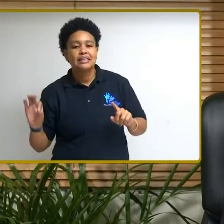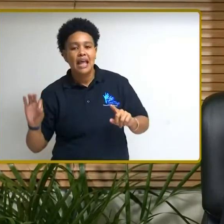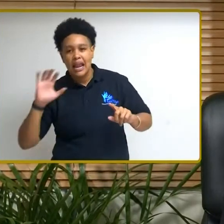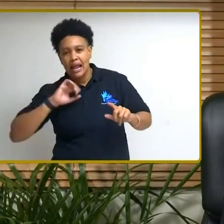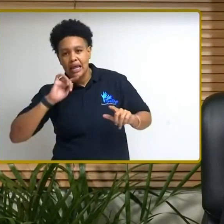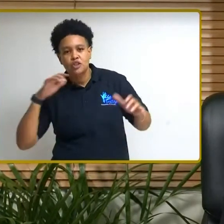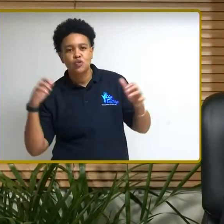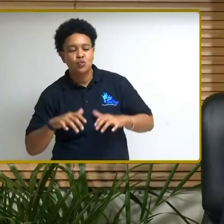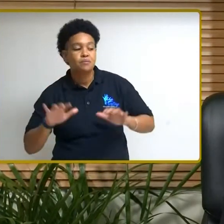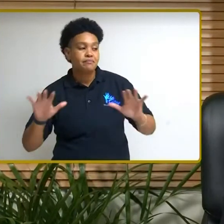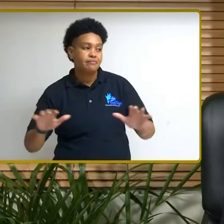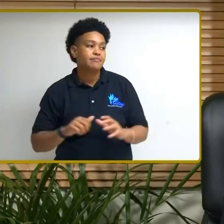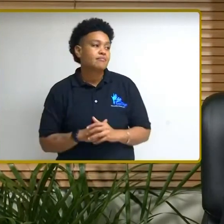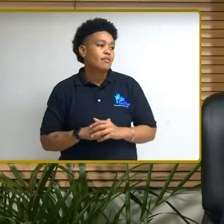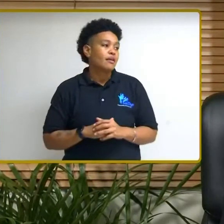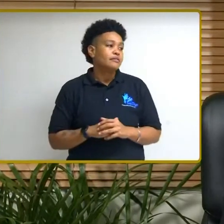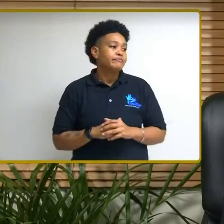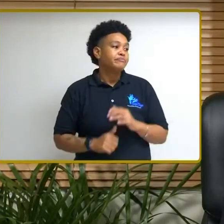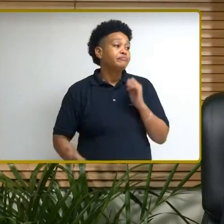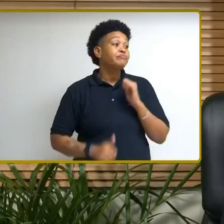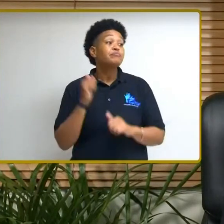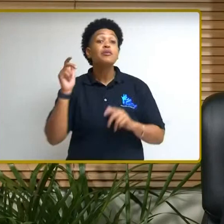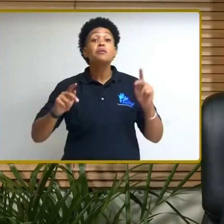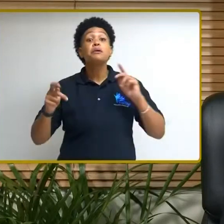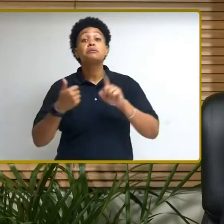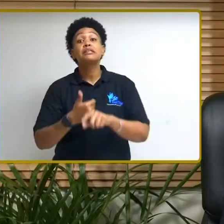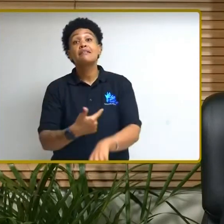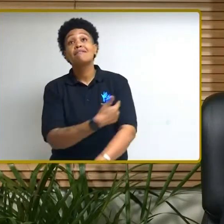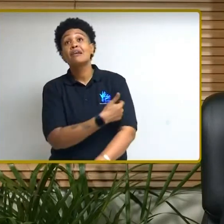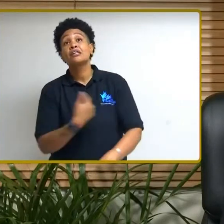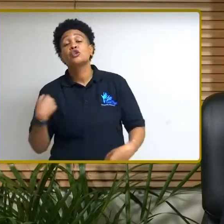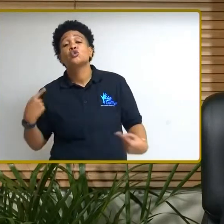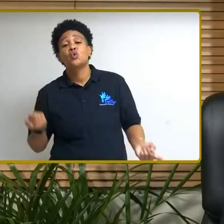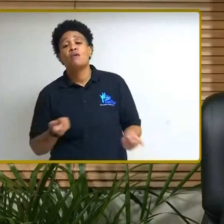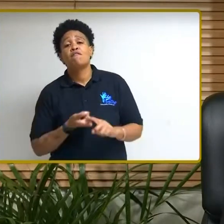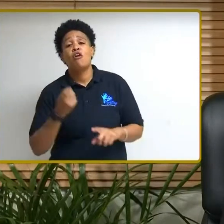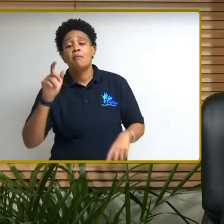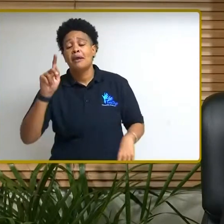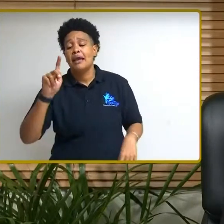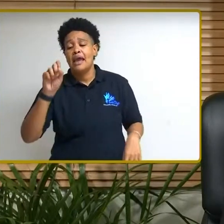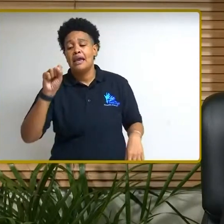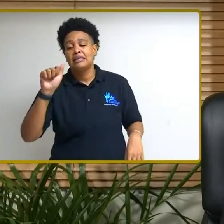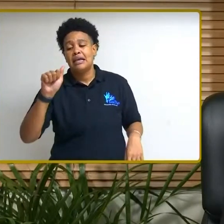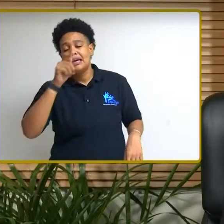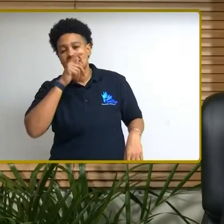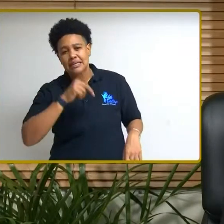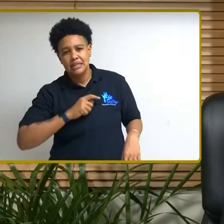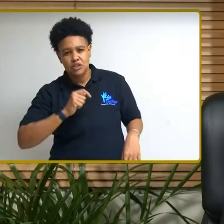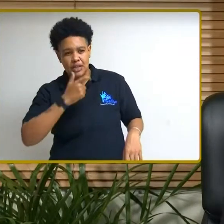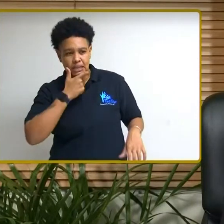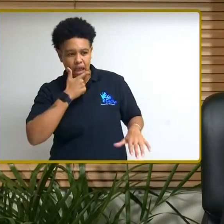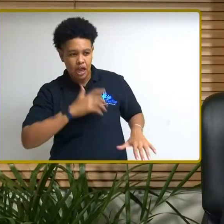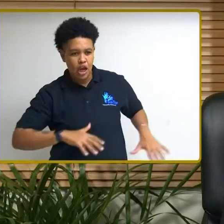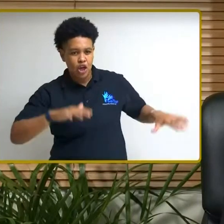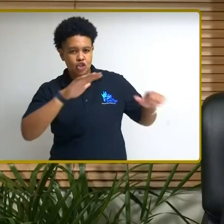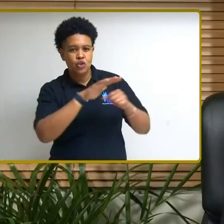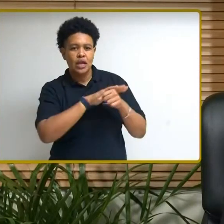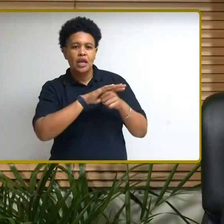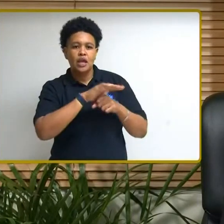age group. And the majority of persons vaccinated so far from the KSA area, Kingston and St.